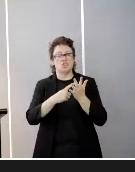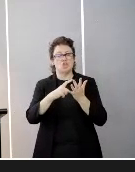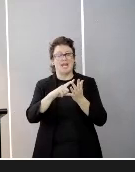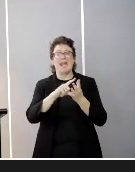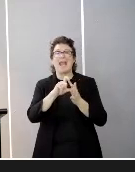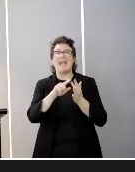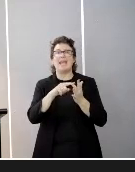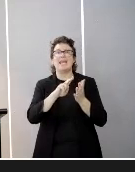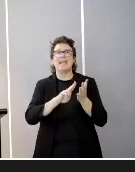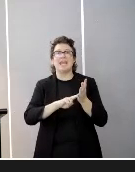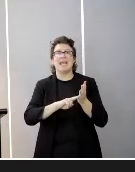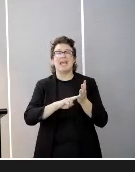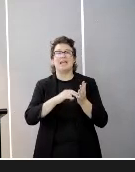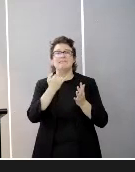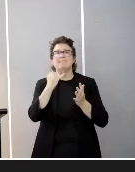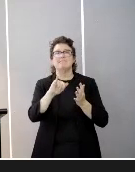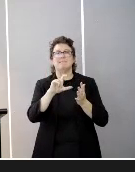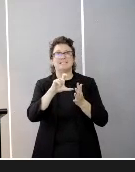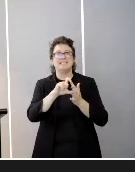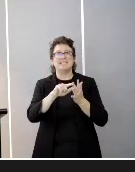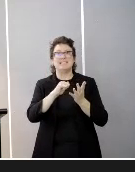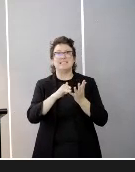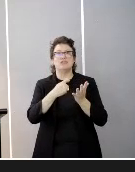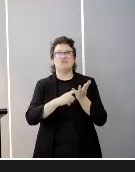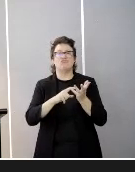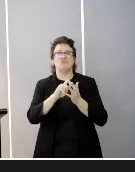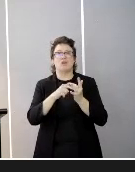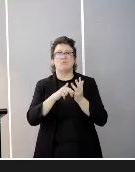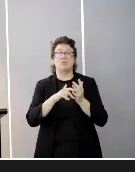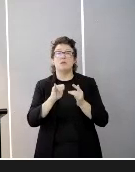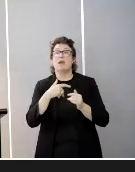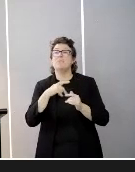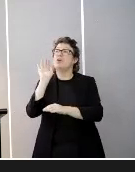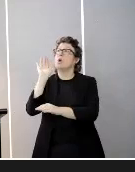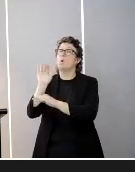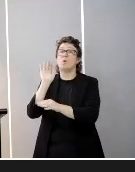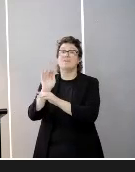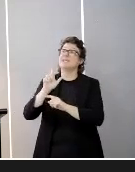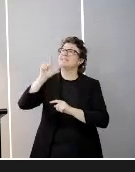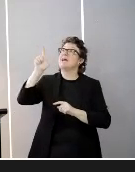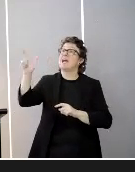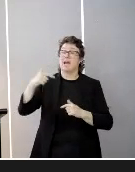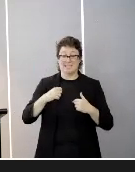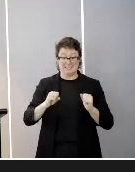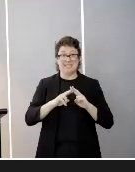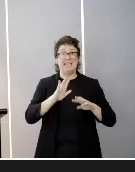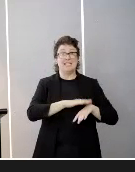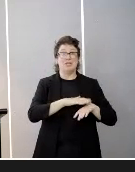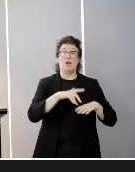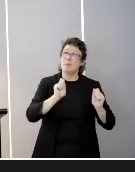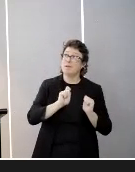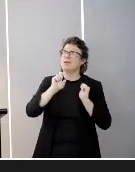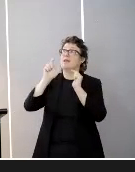would have experienced this when we go overseas and we have our clock that's maybe on Sydney time, and then we transplant our clock